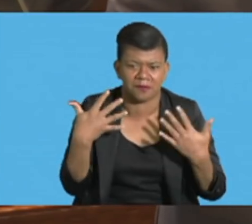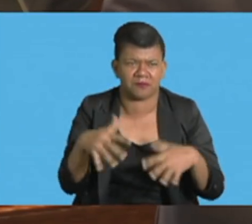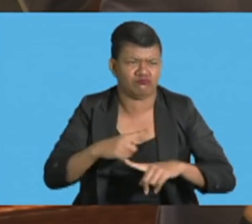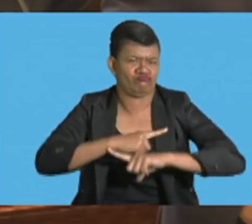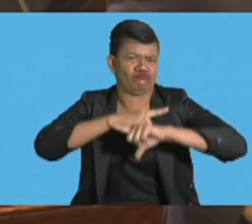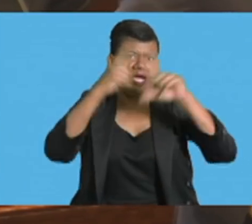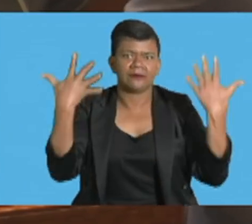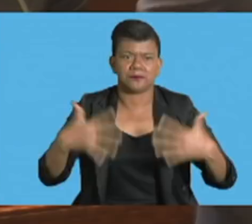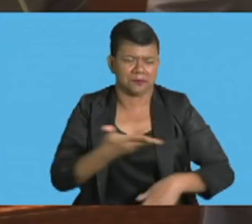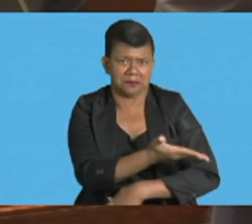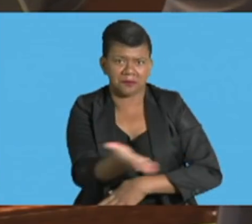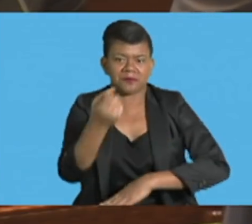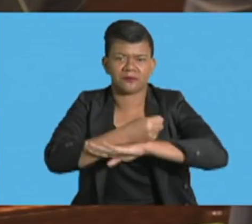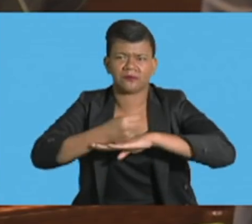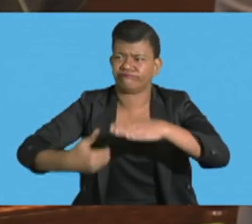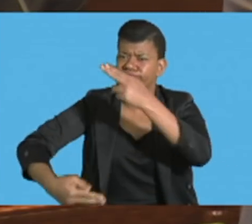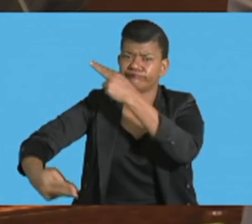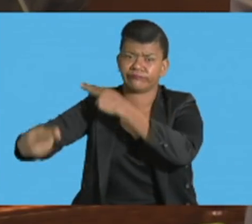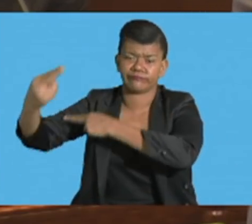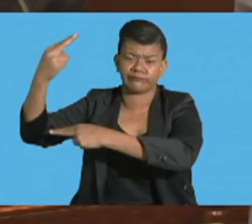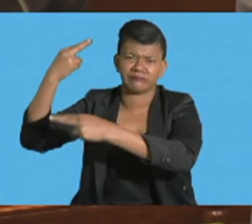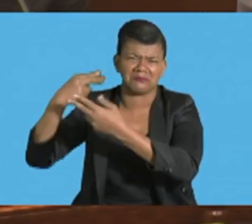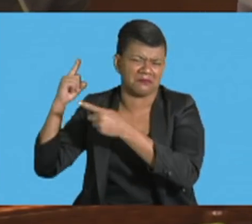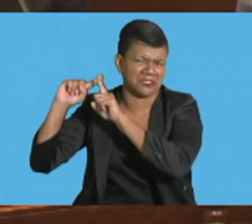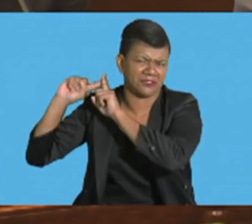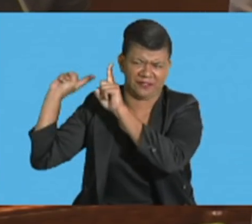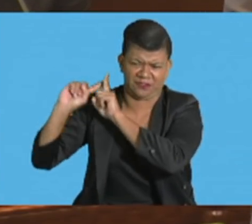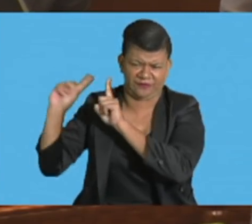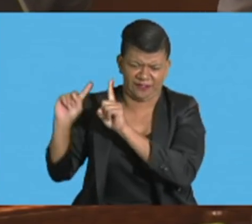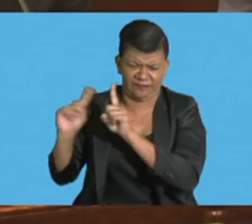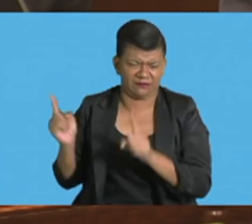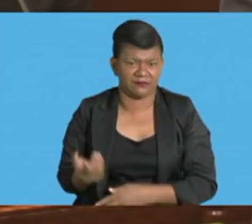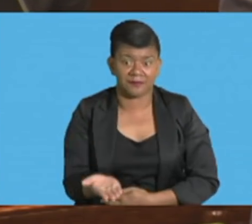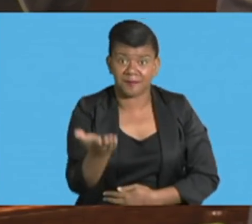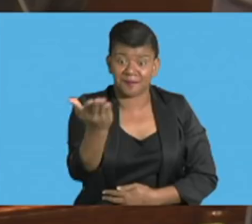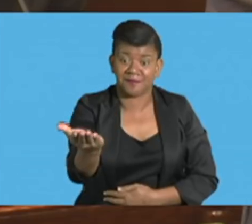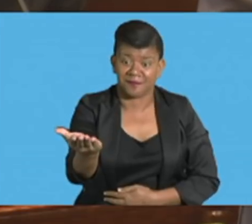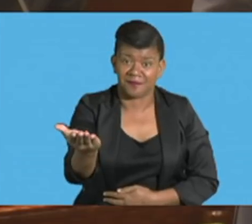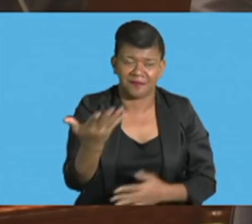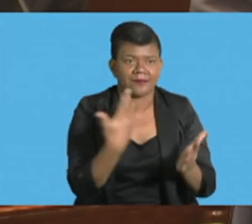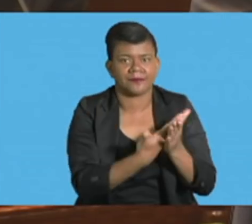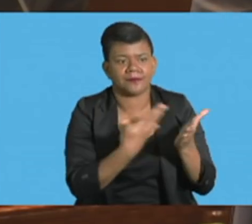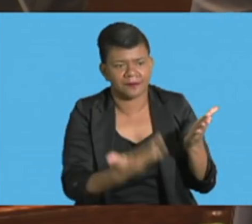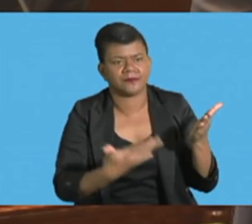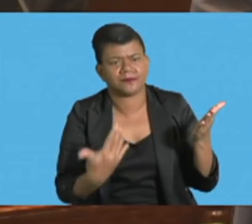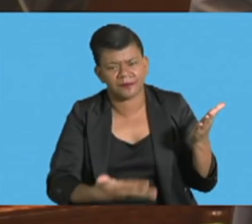proven right, but in the many millions of words that are spoken, all too often, we forget the words